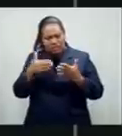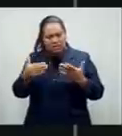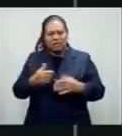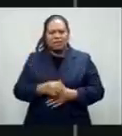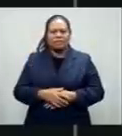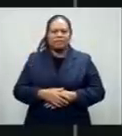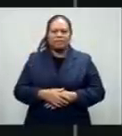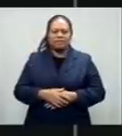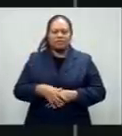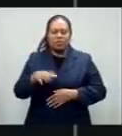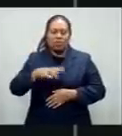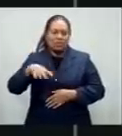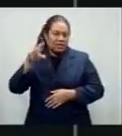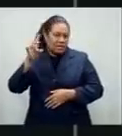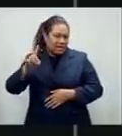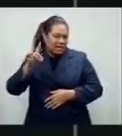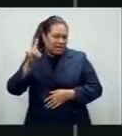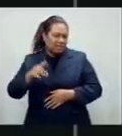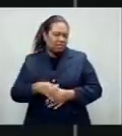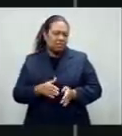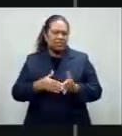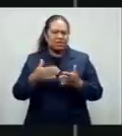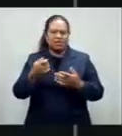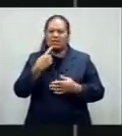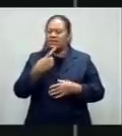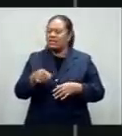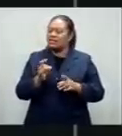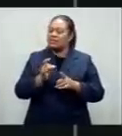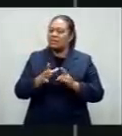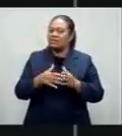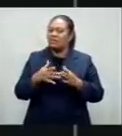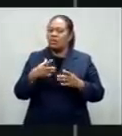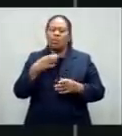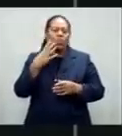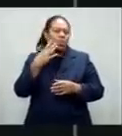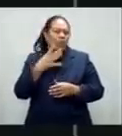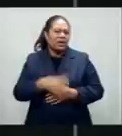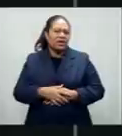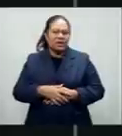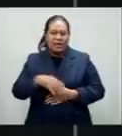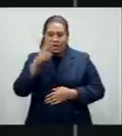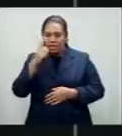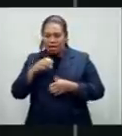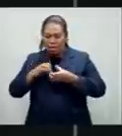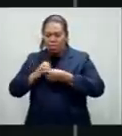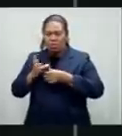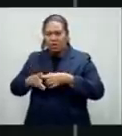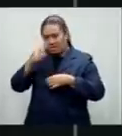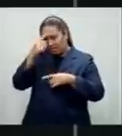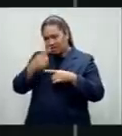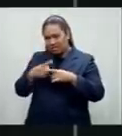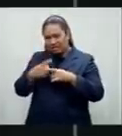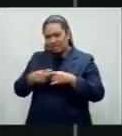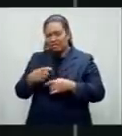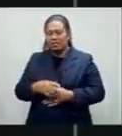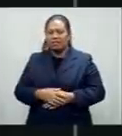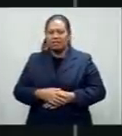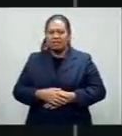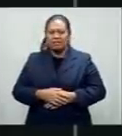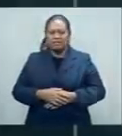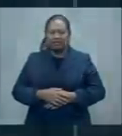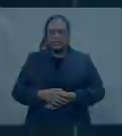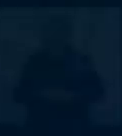of cruelty to animals. Animals are at risk, especially when the owners fall sick from COVID-19. Christiana Oluwai reports.